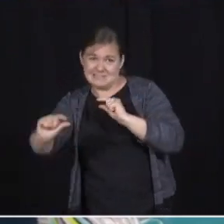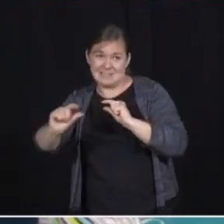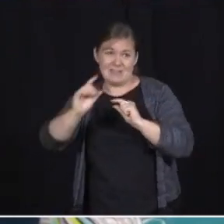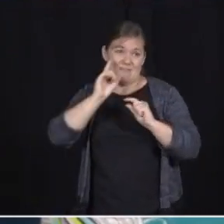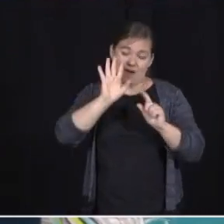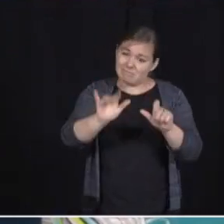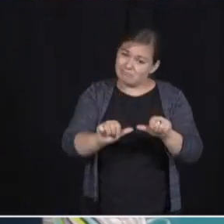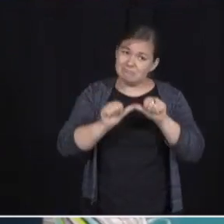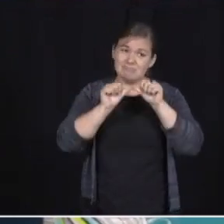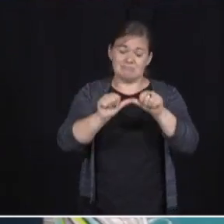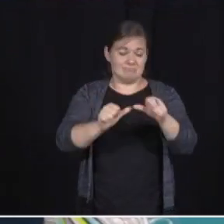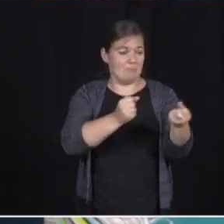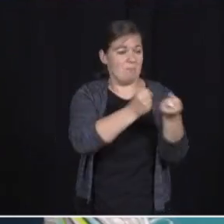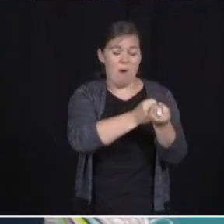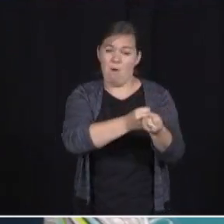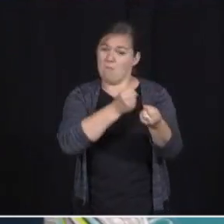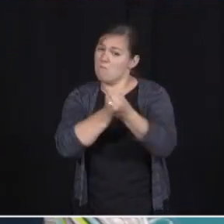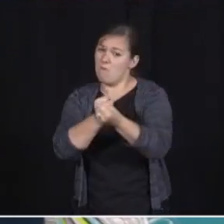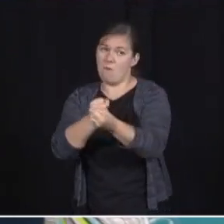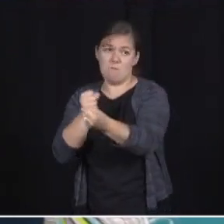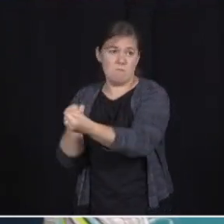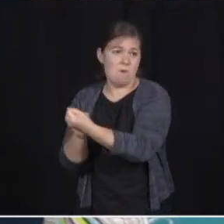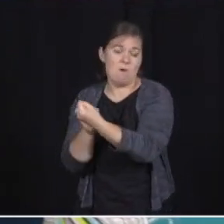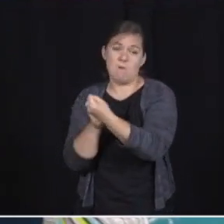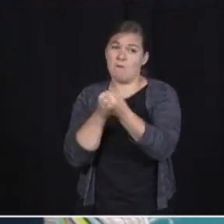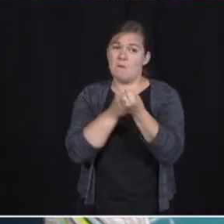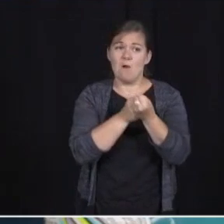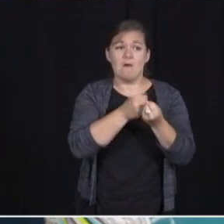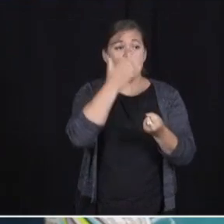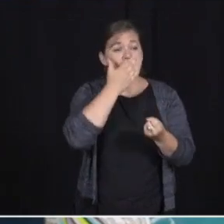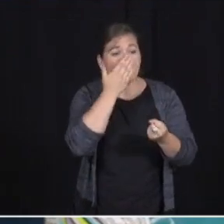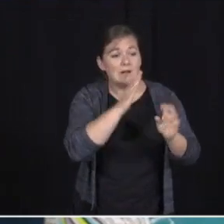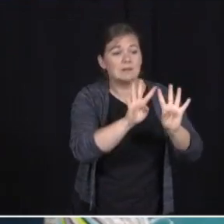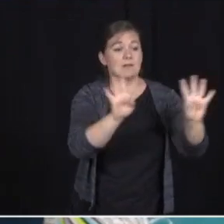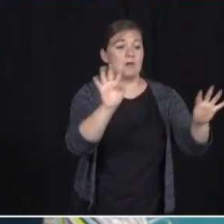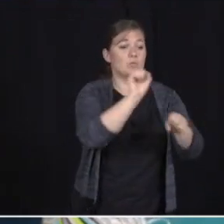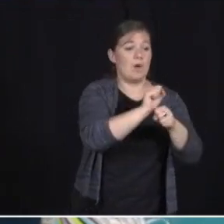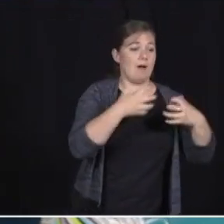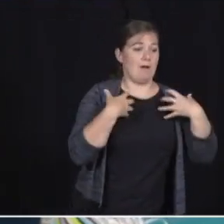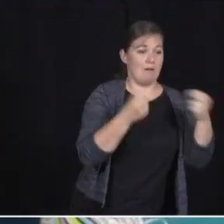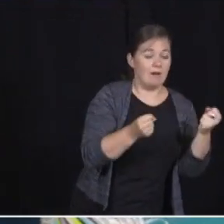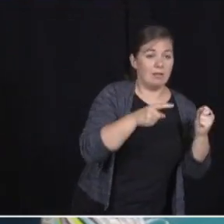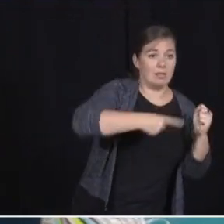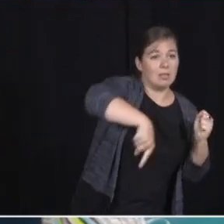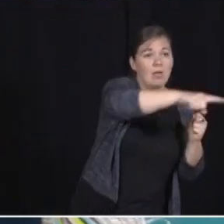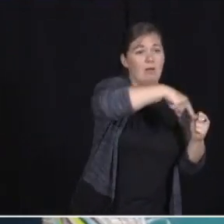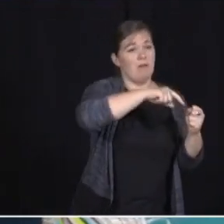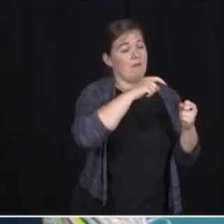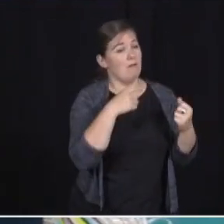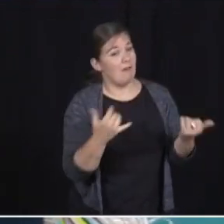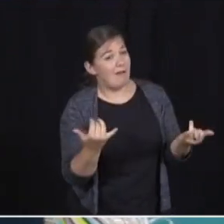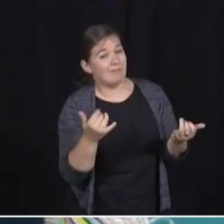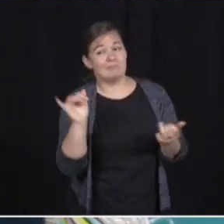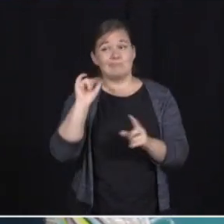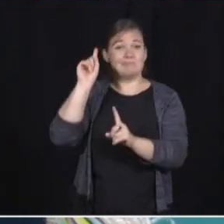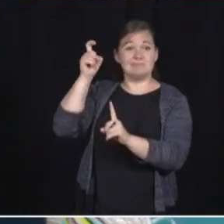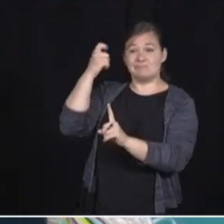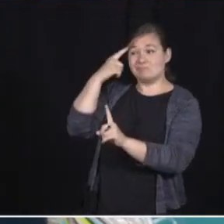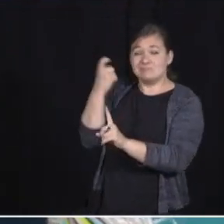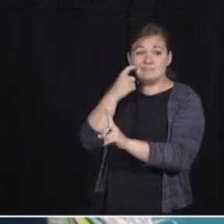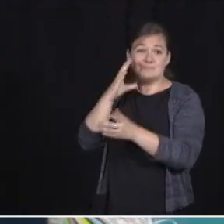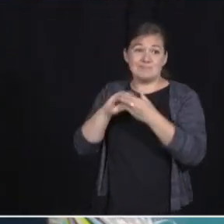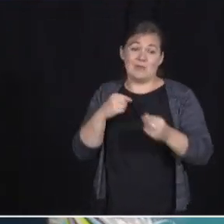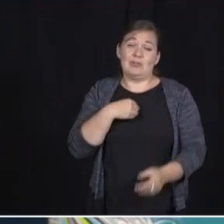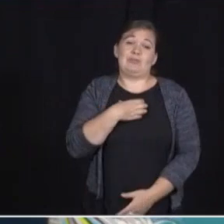support in many ways our frontline healthcare workers. And as the Premier said, wish we could have done